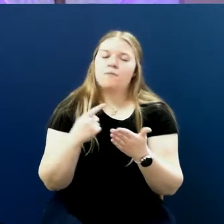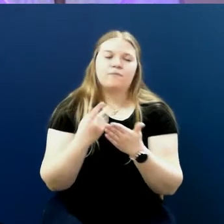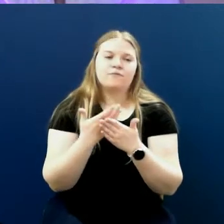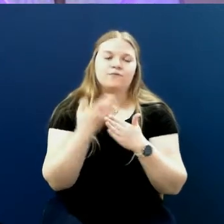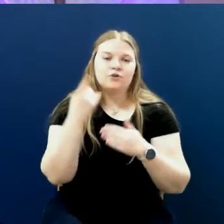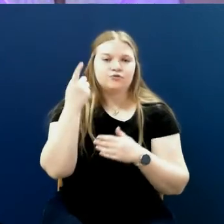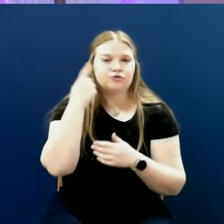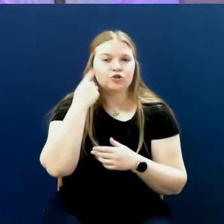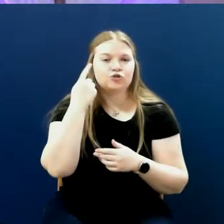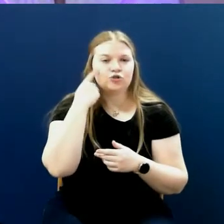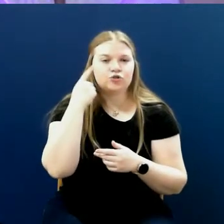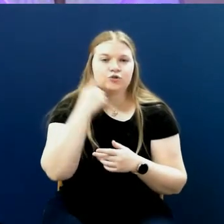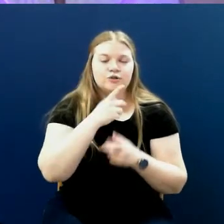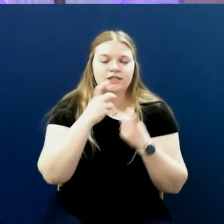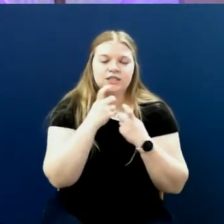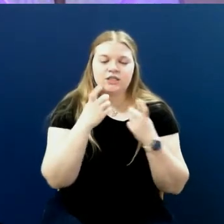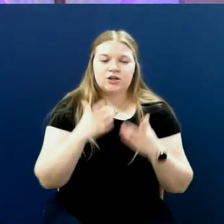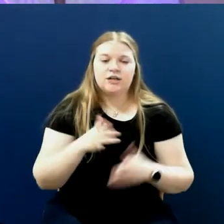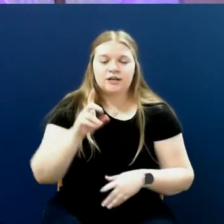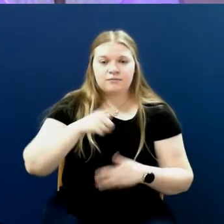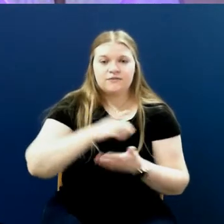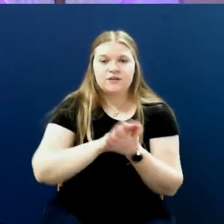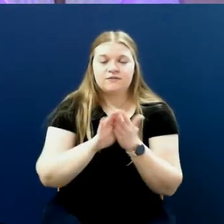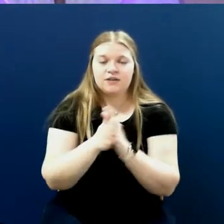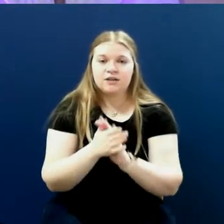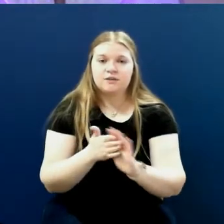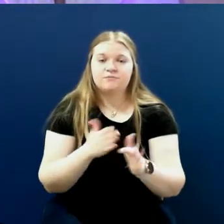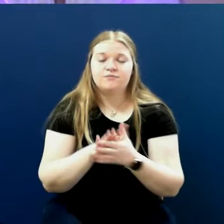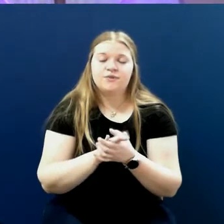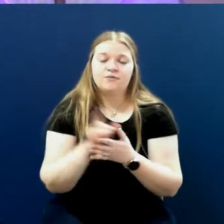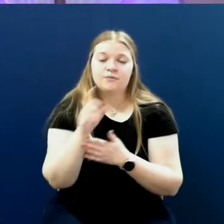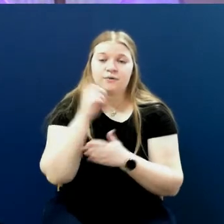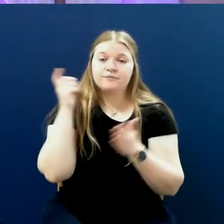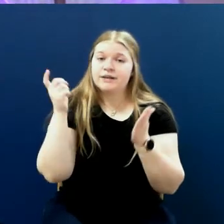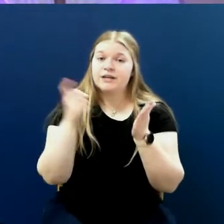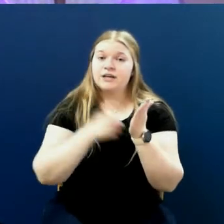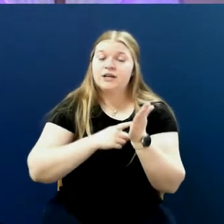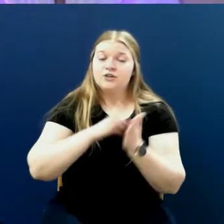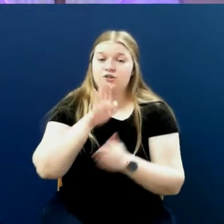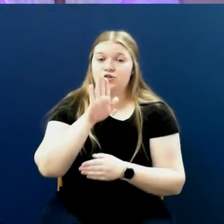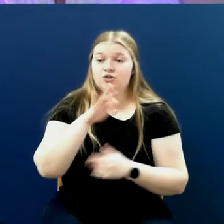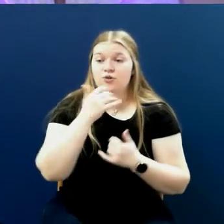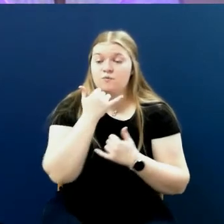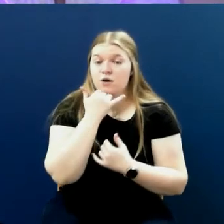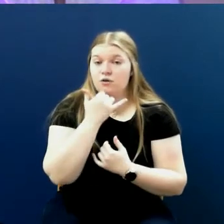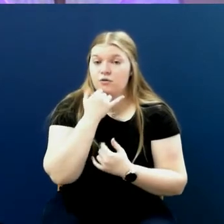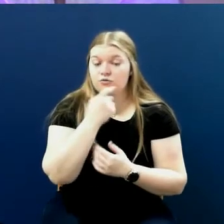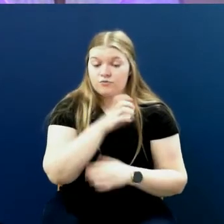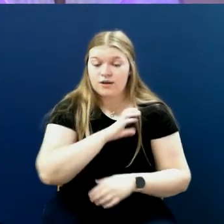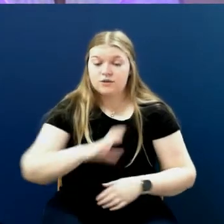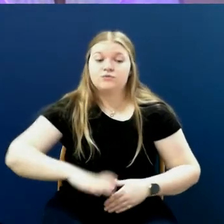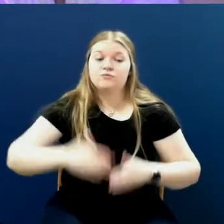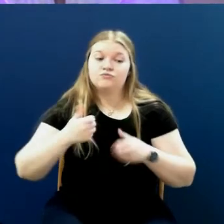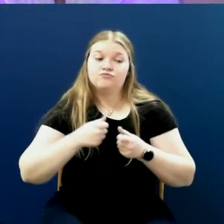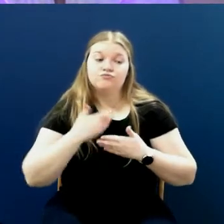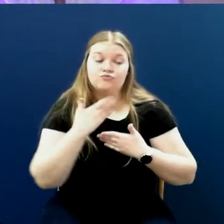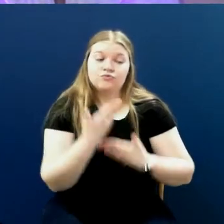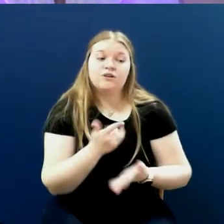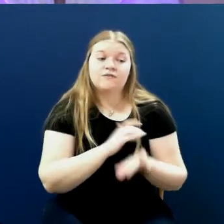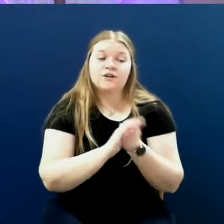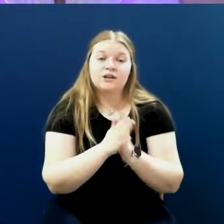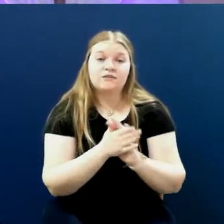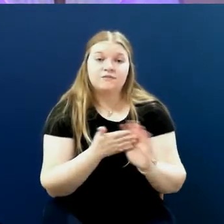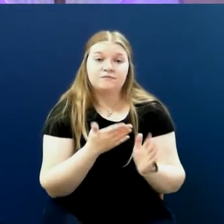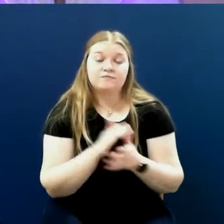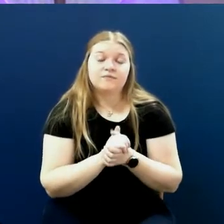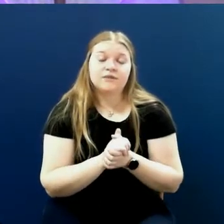sinner and needed to be forgiven. Long before you even recognized your own wrong, Christ was willing to forgive you. Now